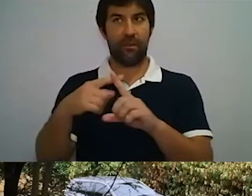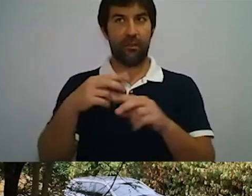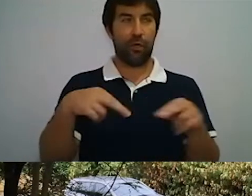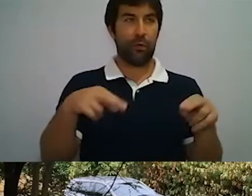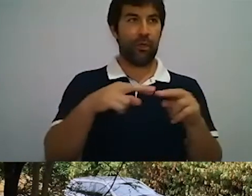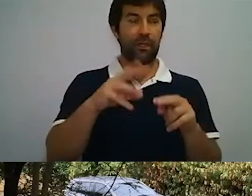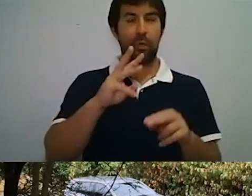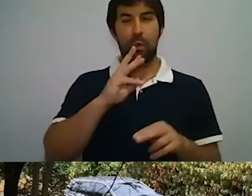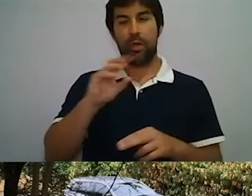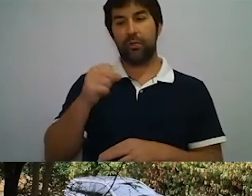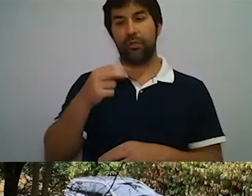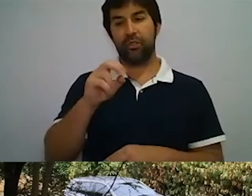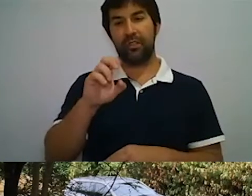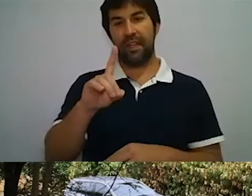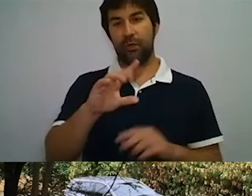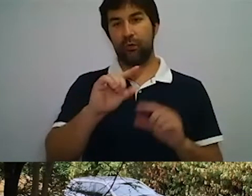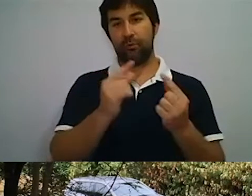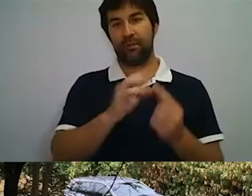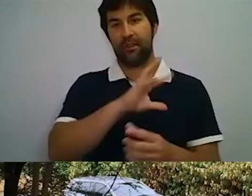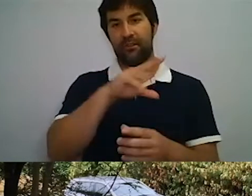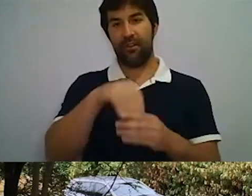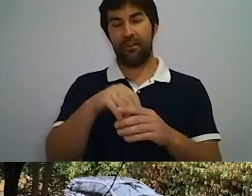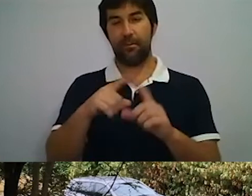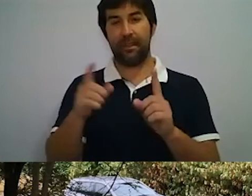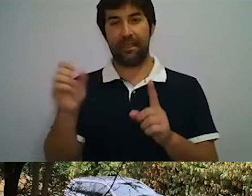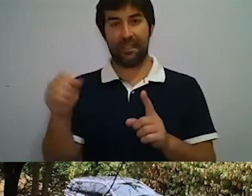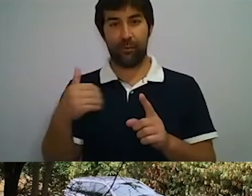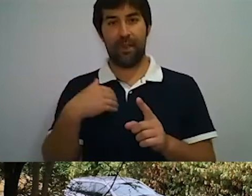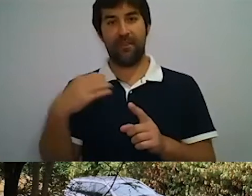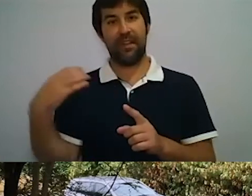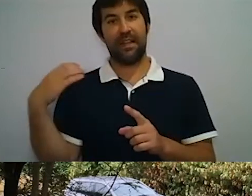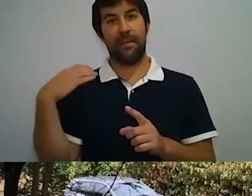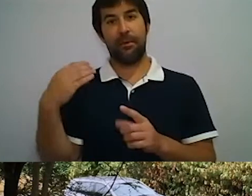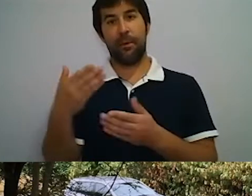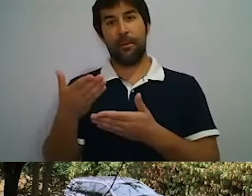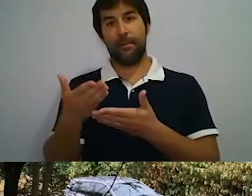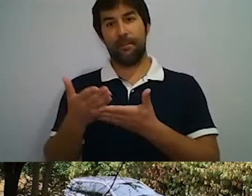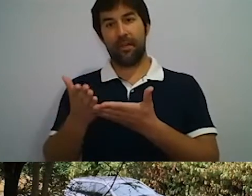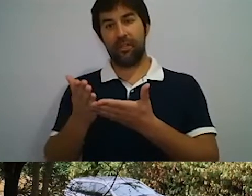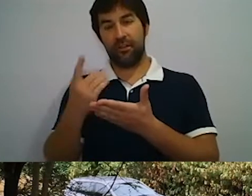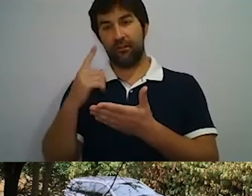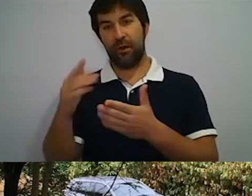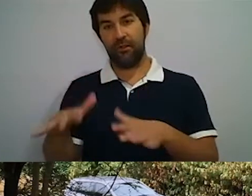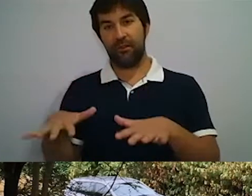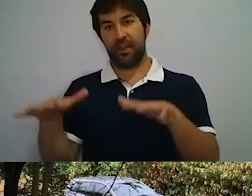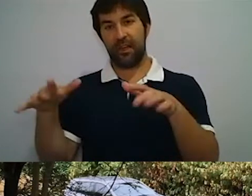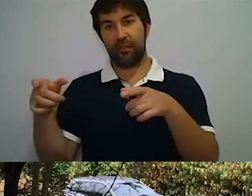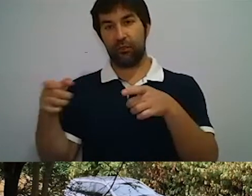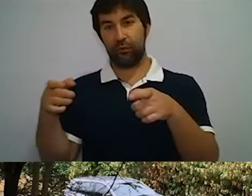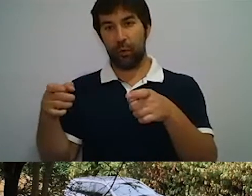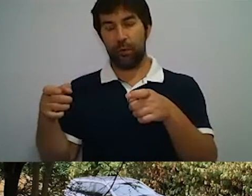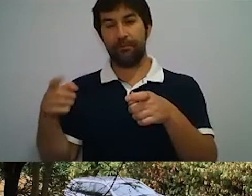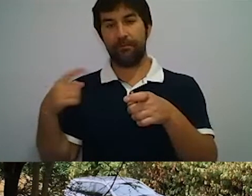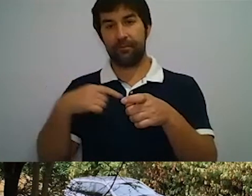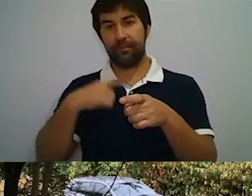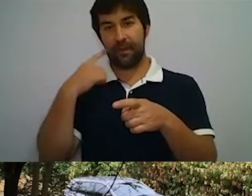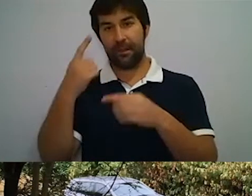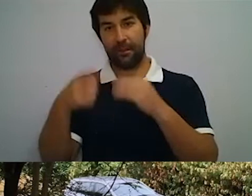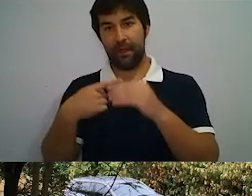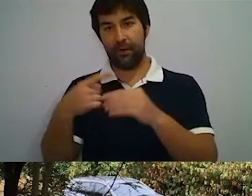single most impactful factor in allowing people to change their socioeconomic